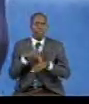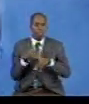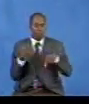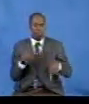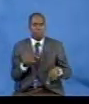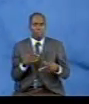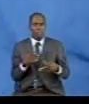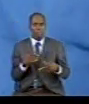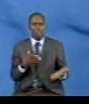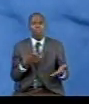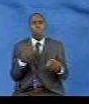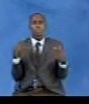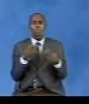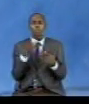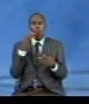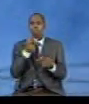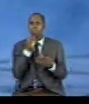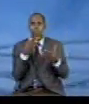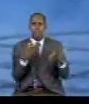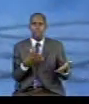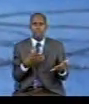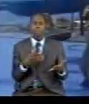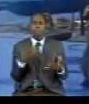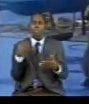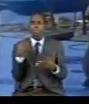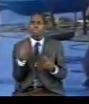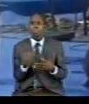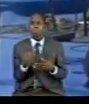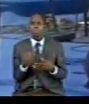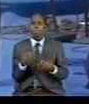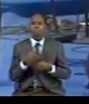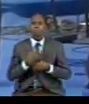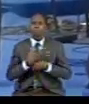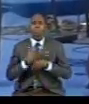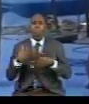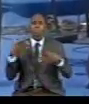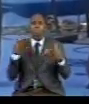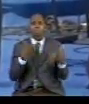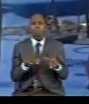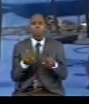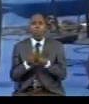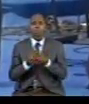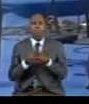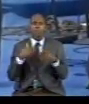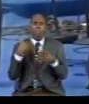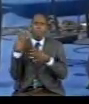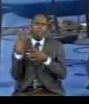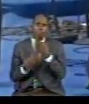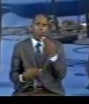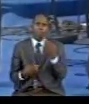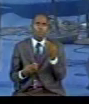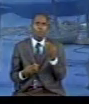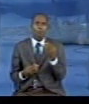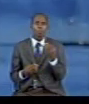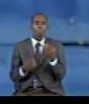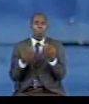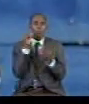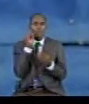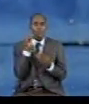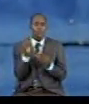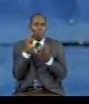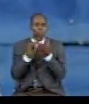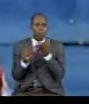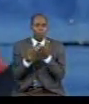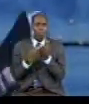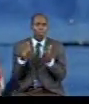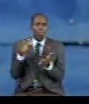there. The swelling of the leg, it has disappeared. It is gone forever. And yesterday when I came, I said, let me see, check. One man said, go and